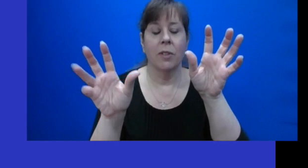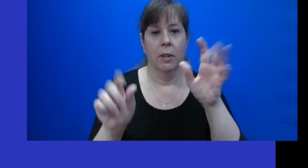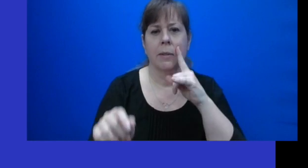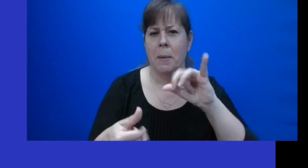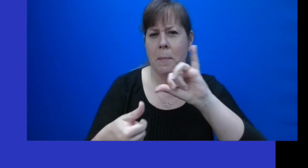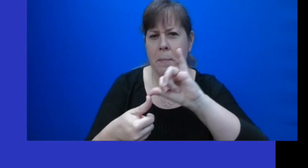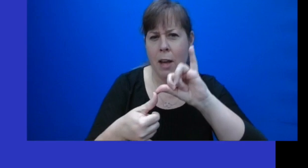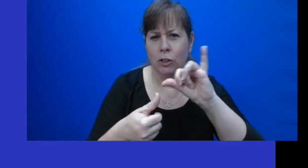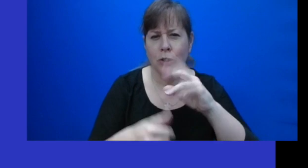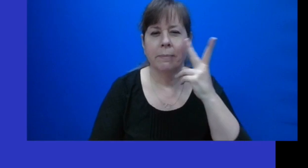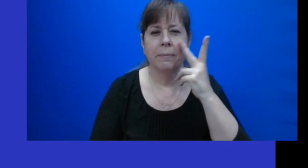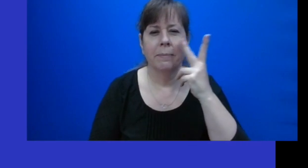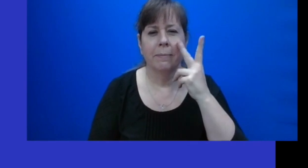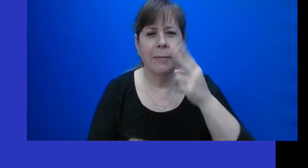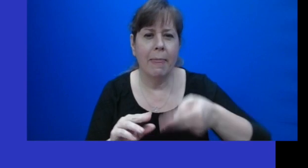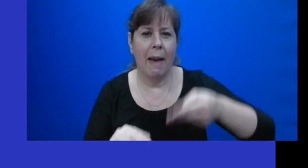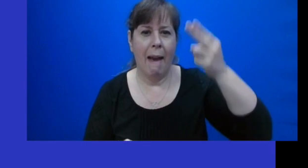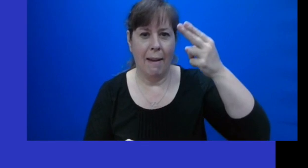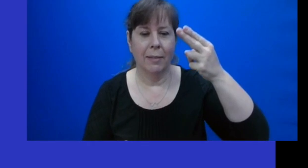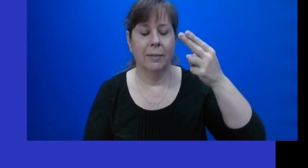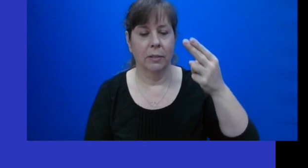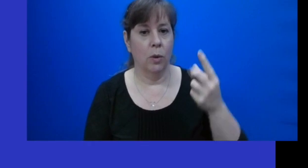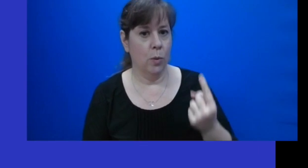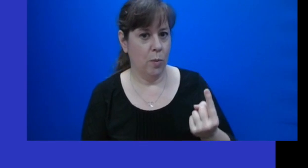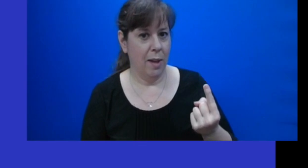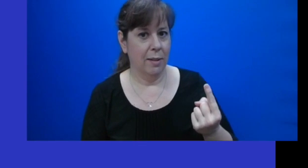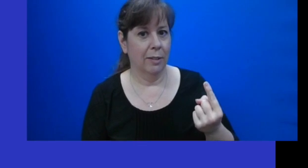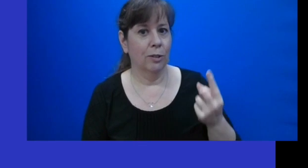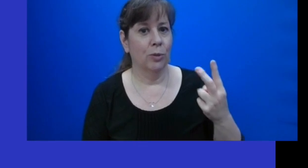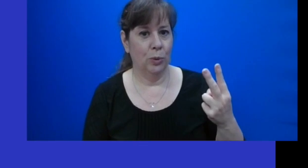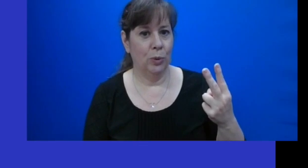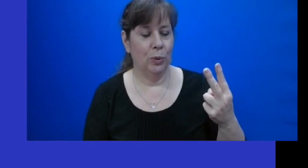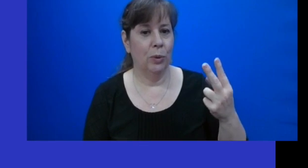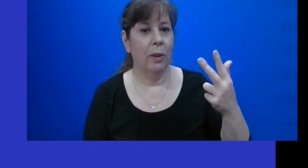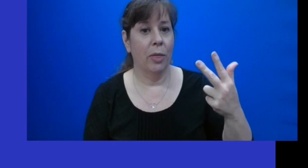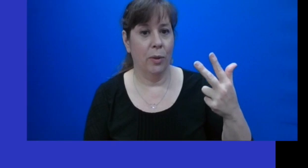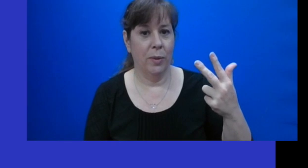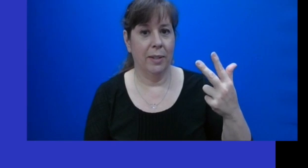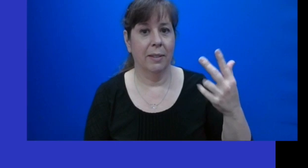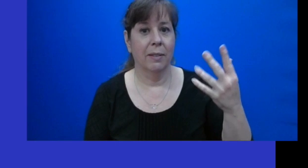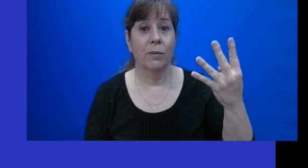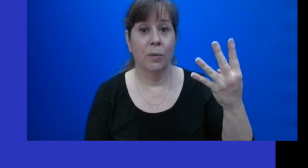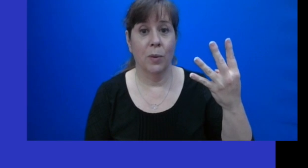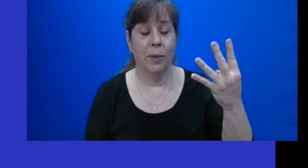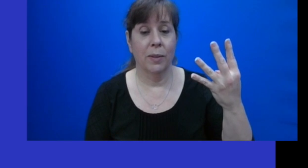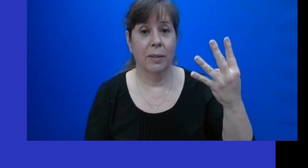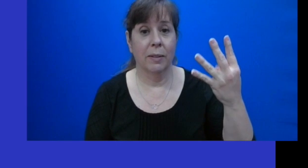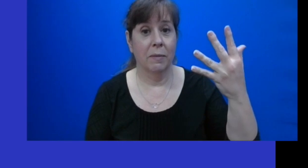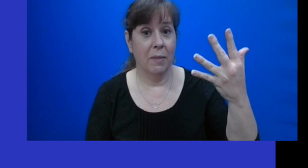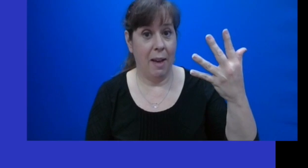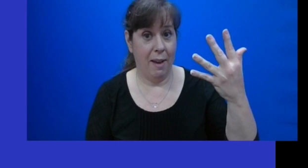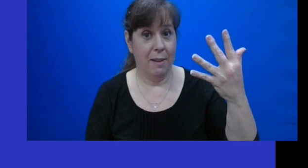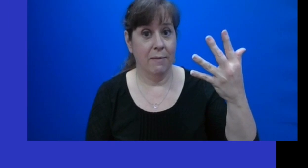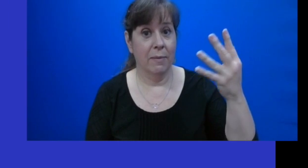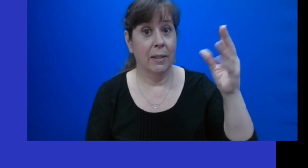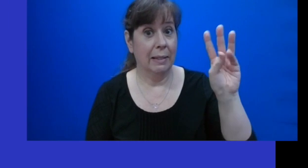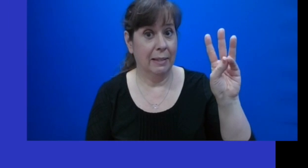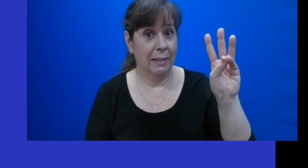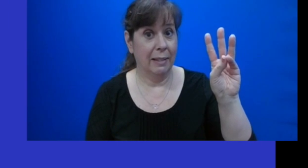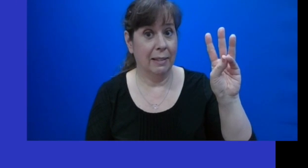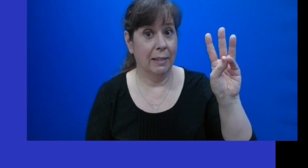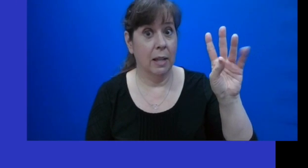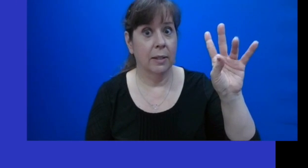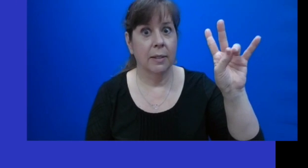of this coral. 1, 2, 3, 4, 5,